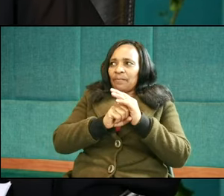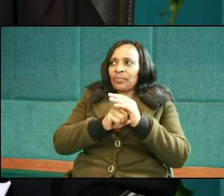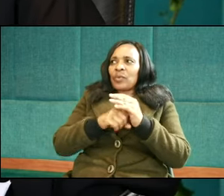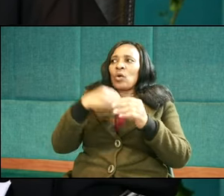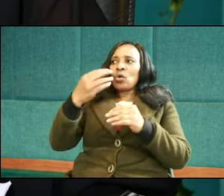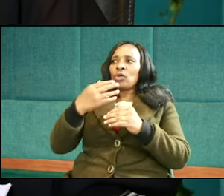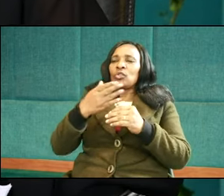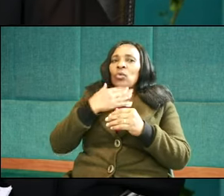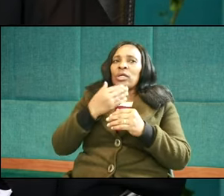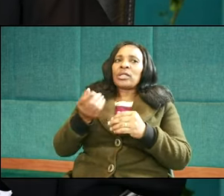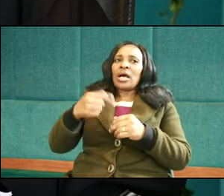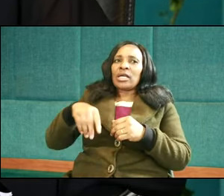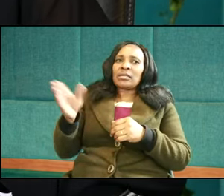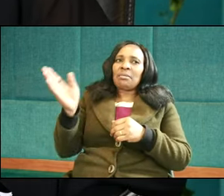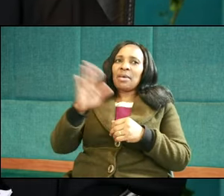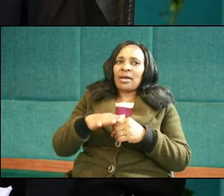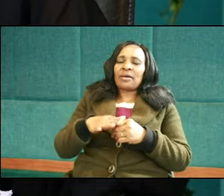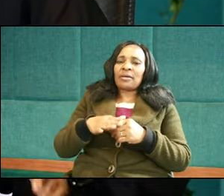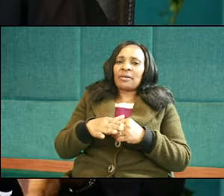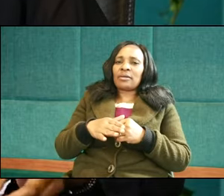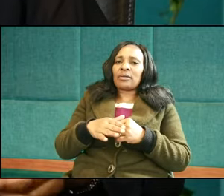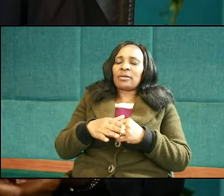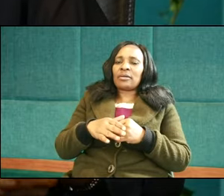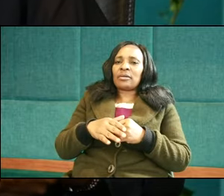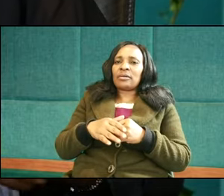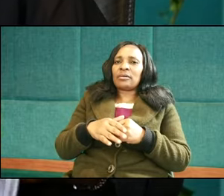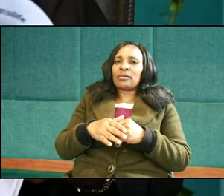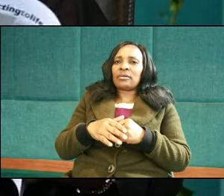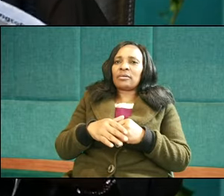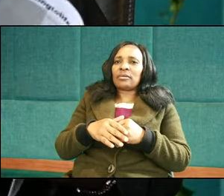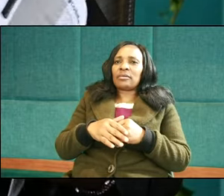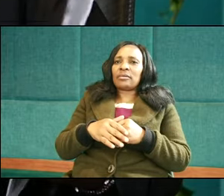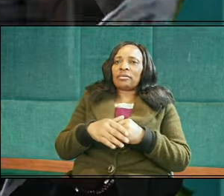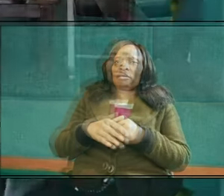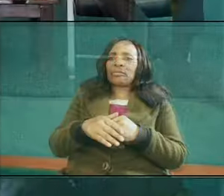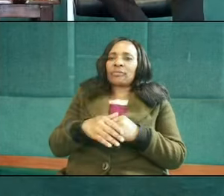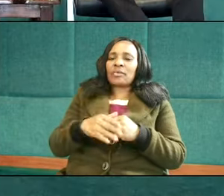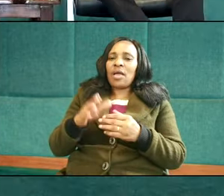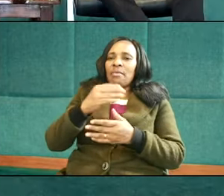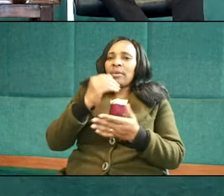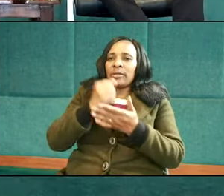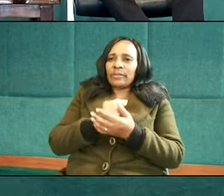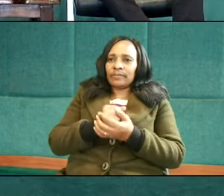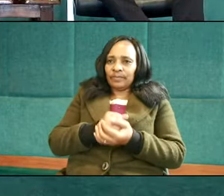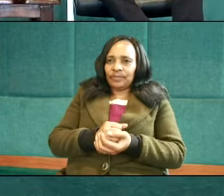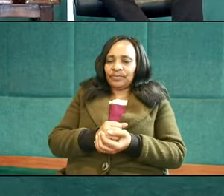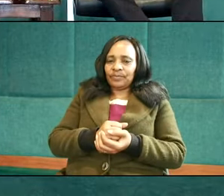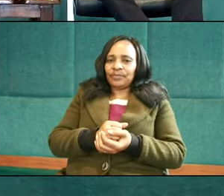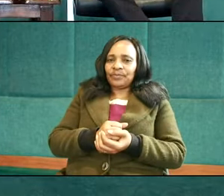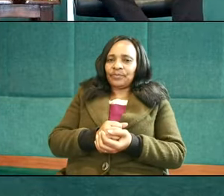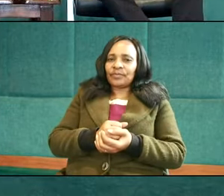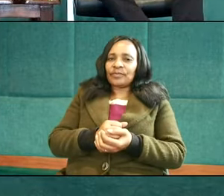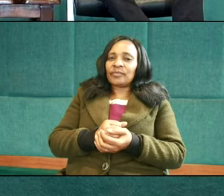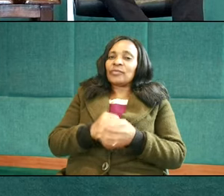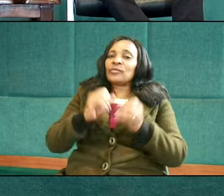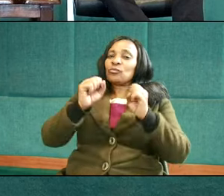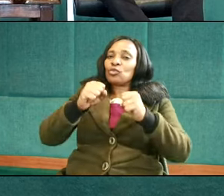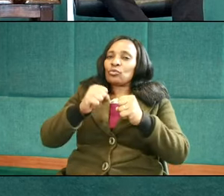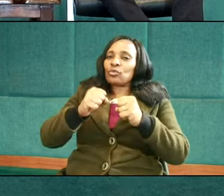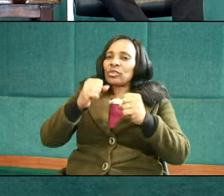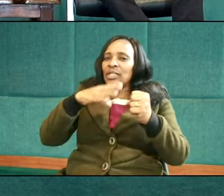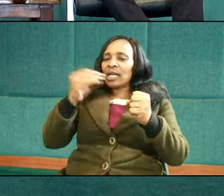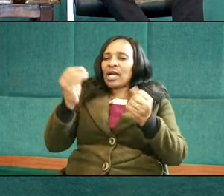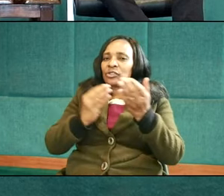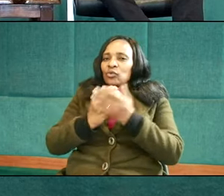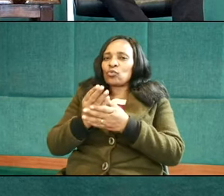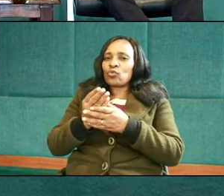wants us back. Yeah, so that's what I got the most. Amen, amen. So, Sabira, could you take us through the punchlines